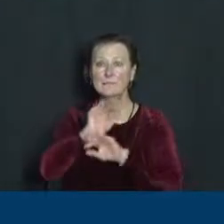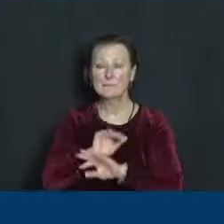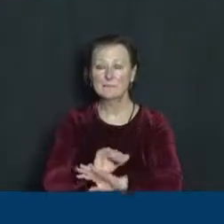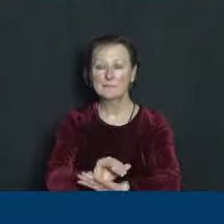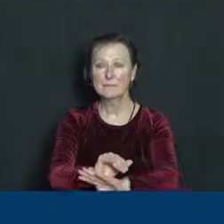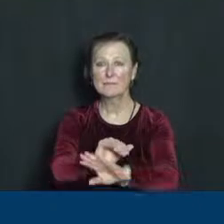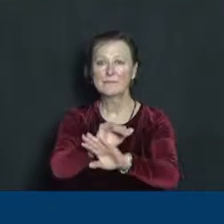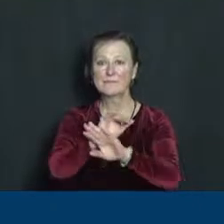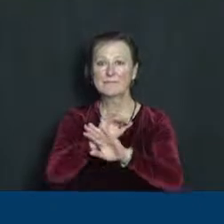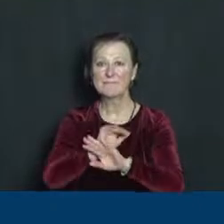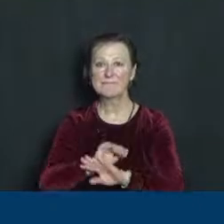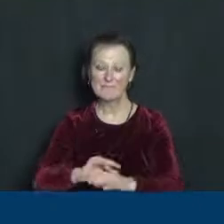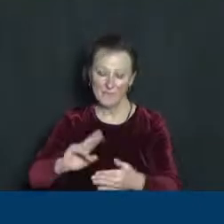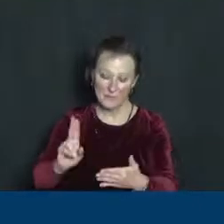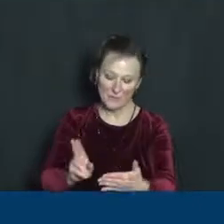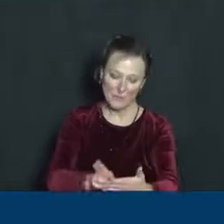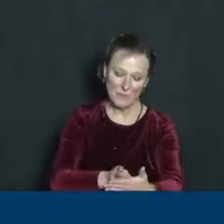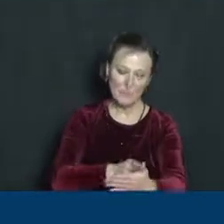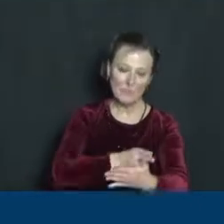Silent night,